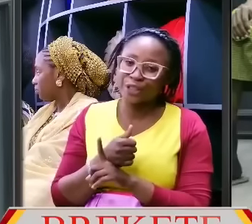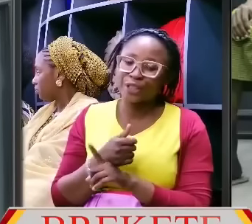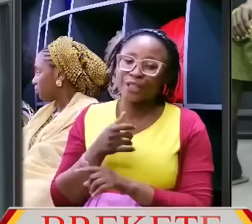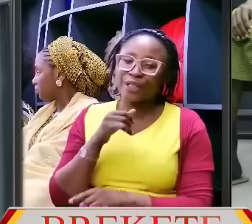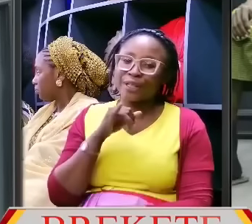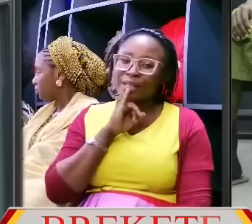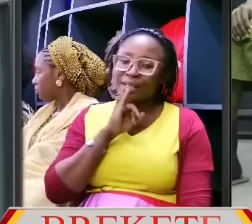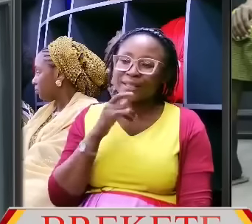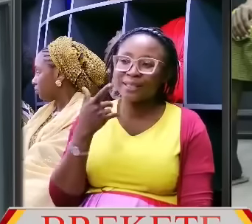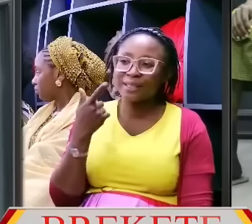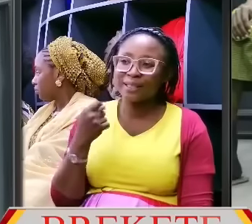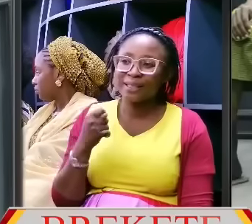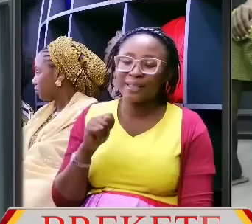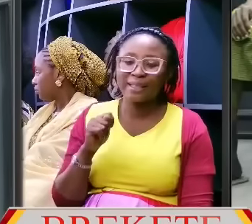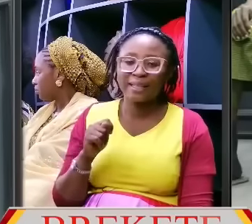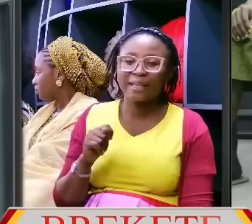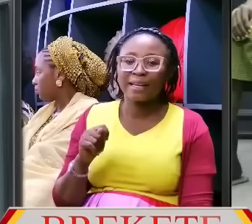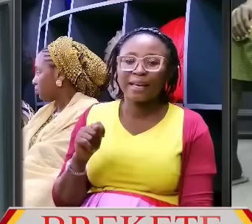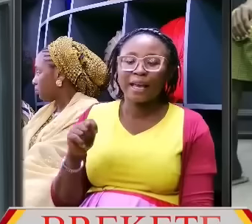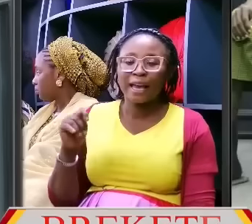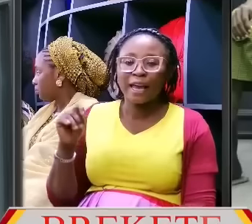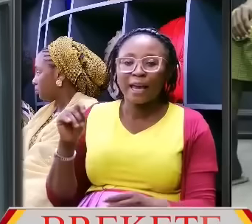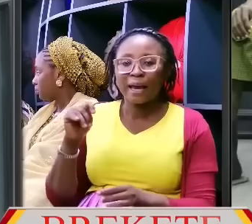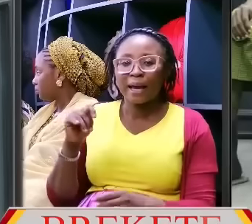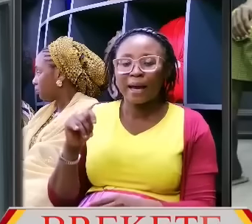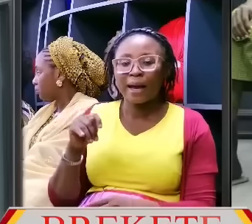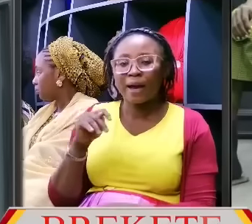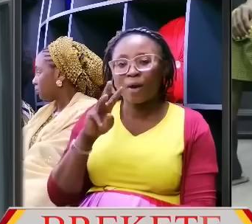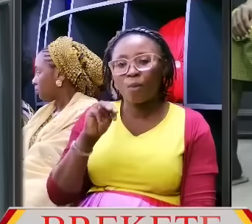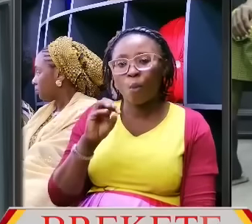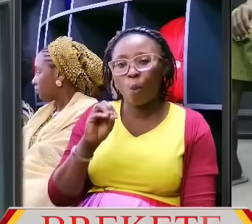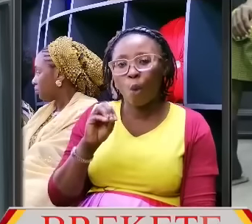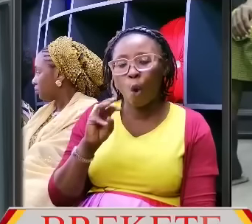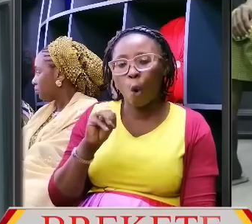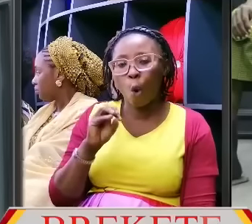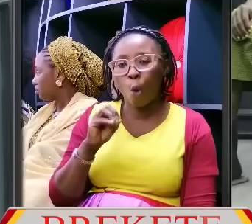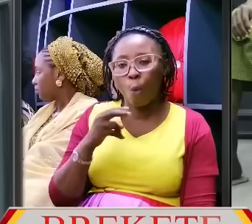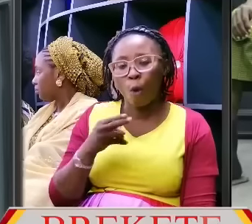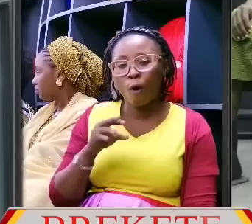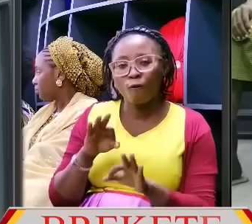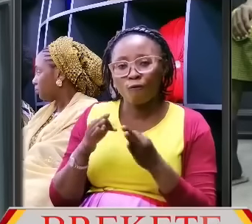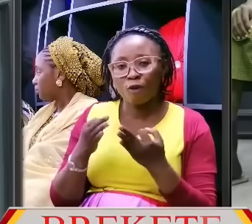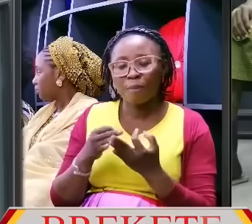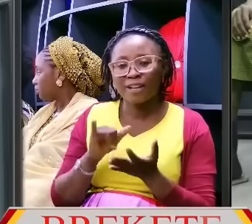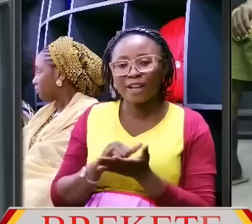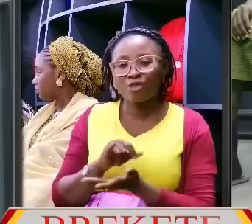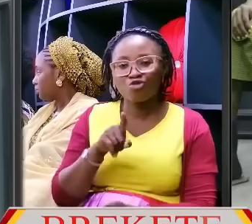Momo family, now you they disgrace. The Momo's family is bigger than